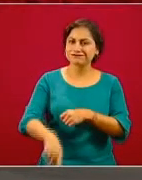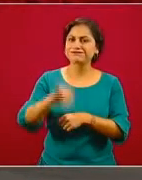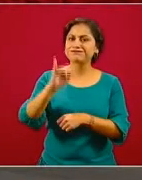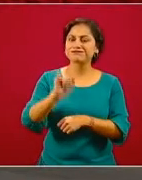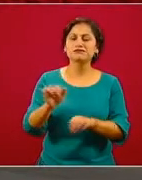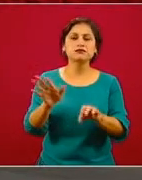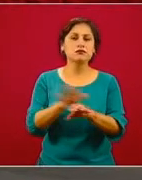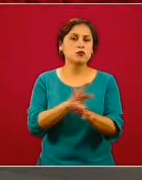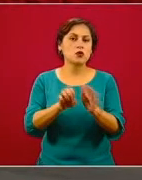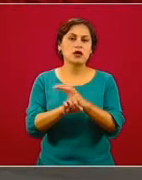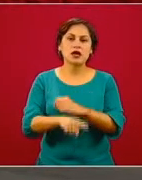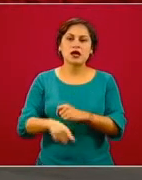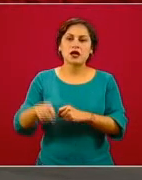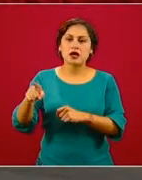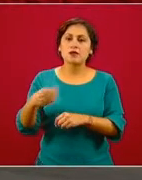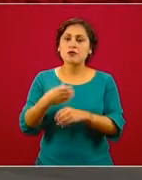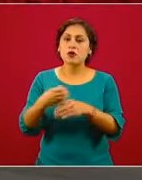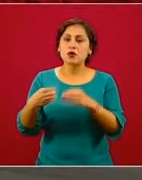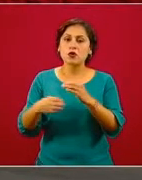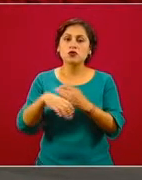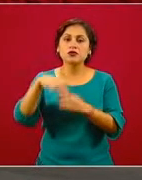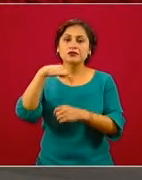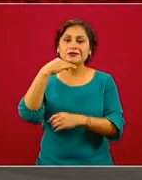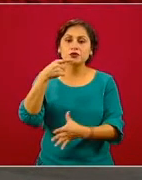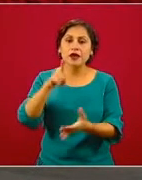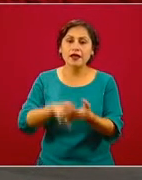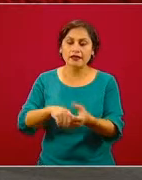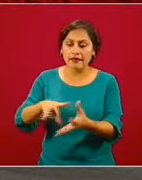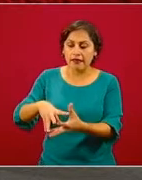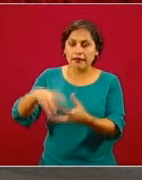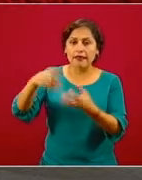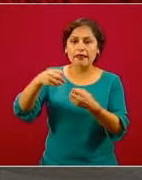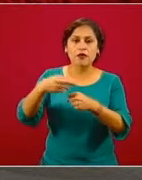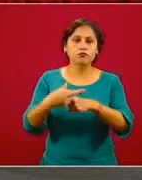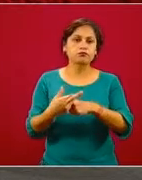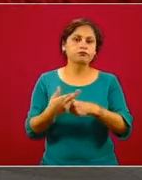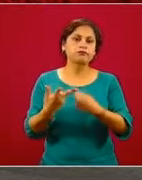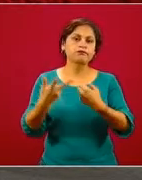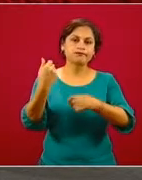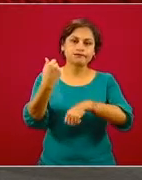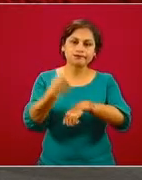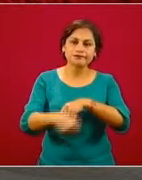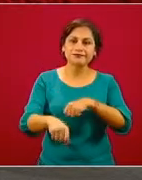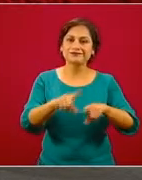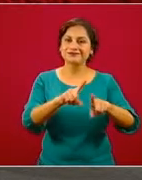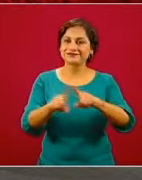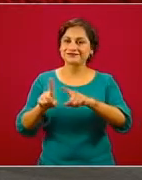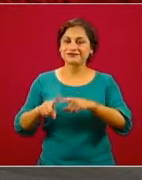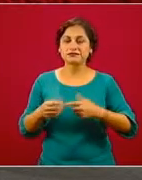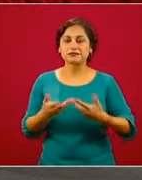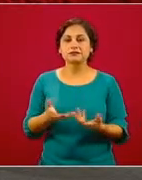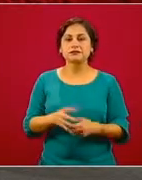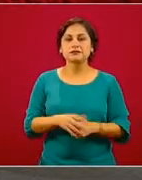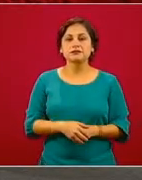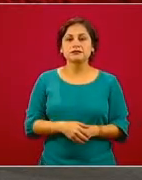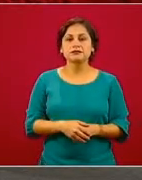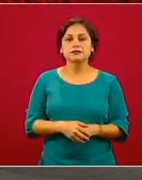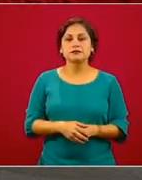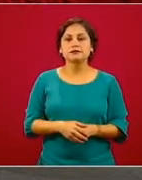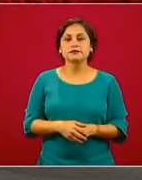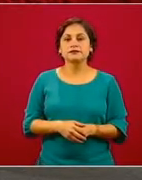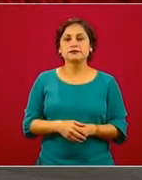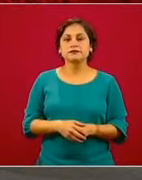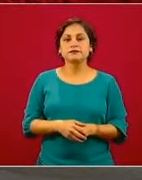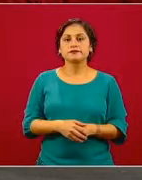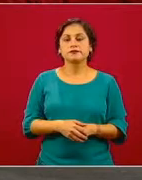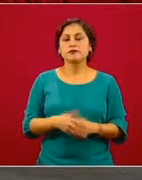work in the garbage collection sector, they are exposed to great risk because